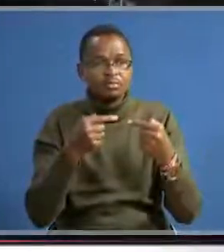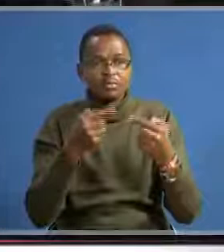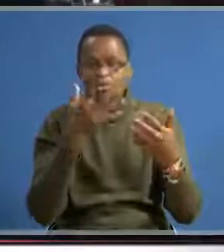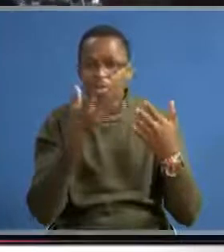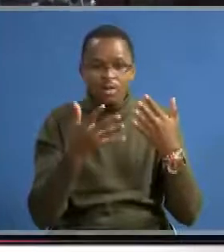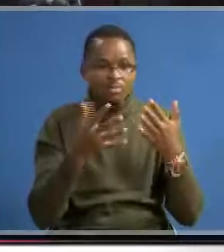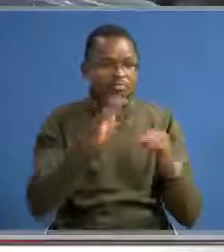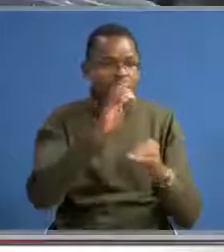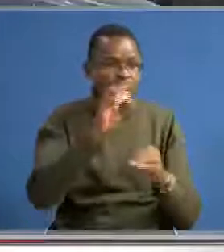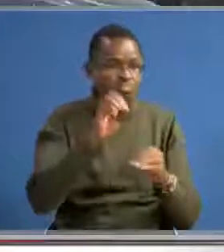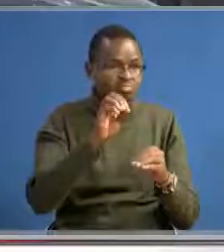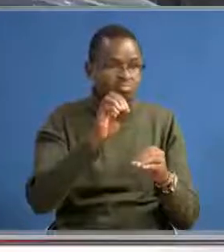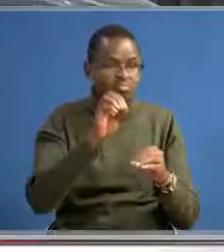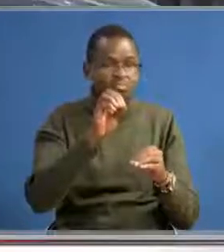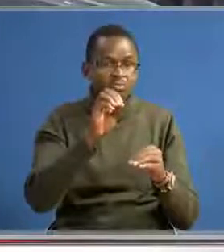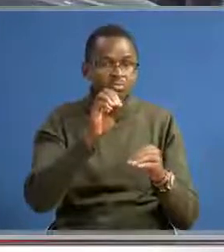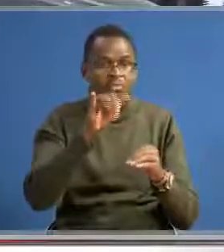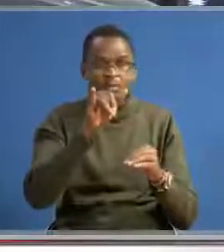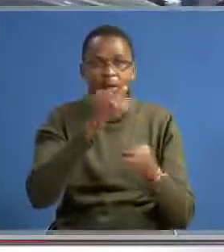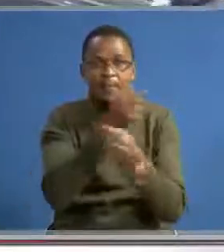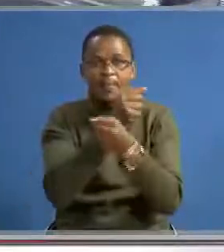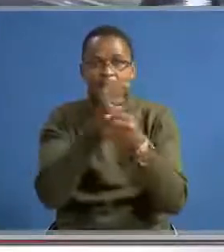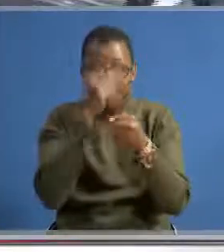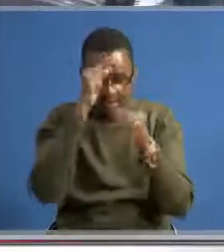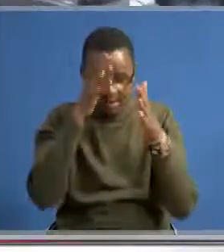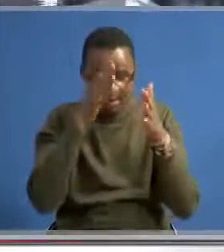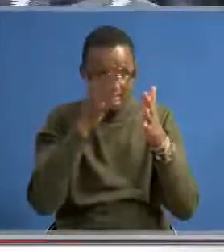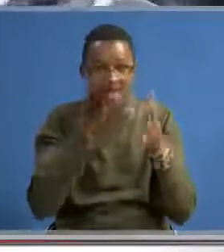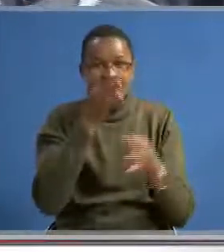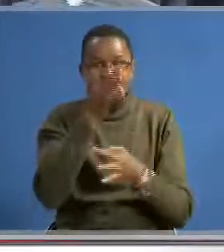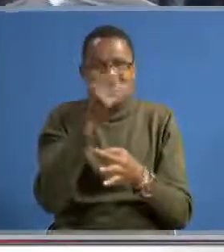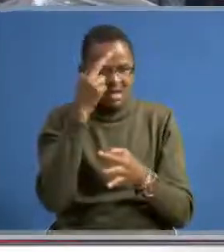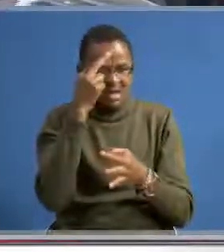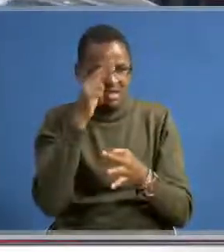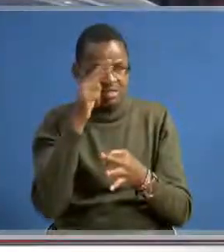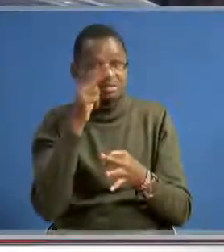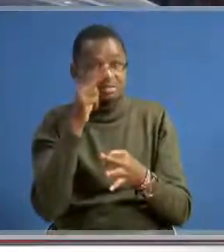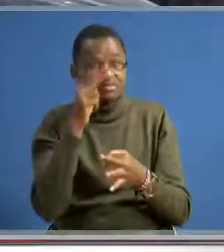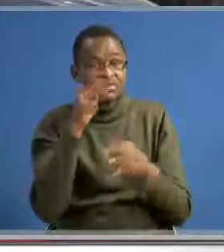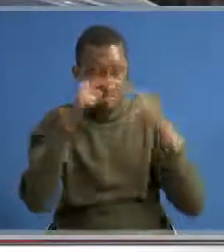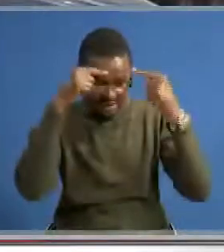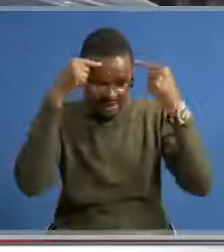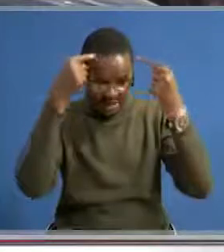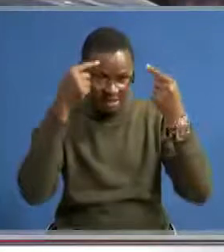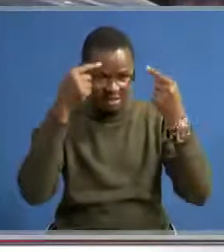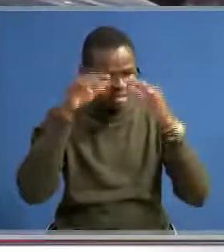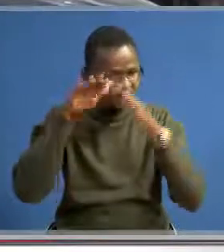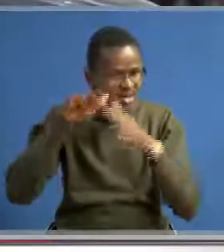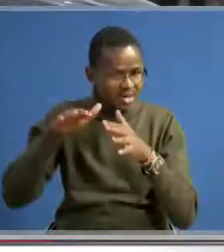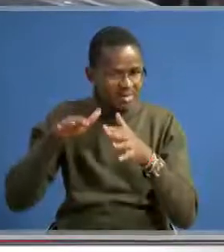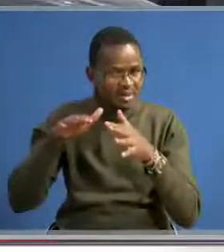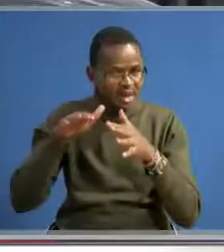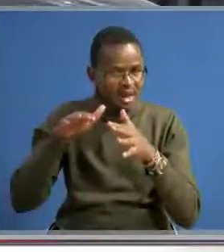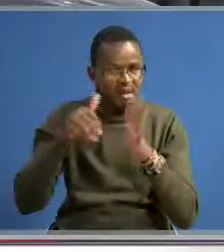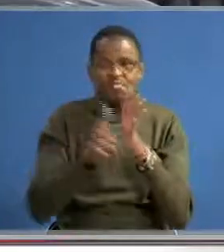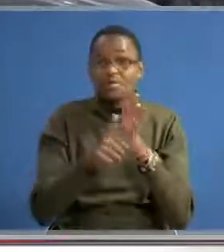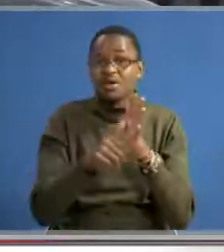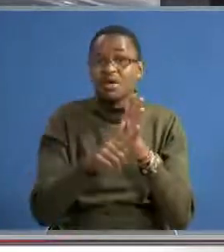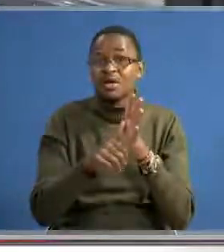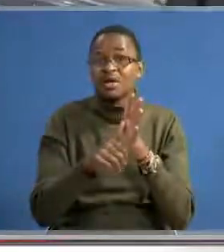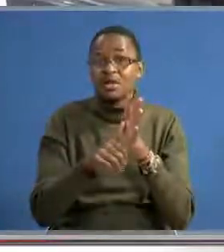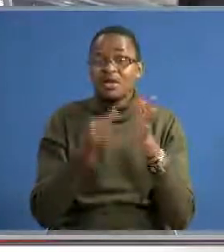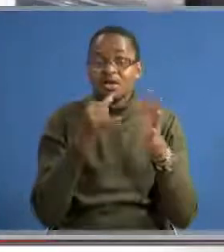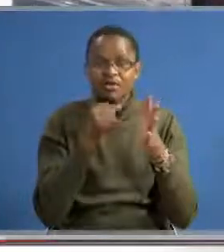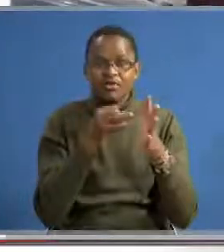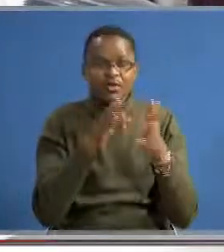or not the proposal by governors to have their term extended will see the light of day still remains a puzzle. Even so,